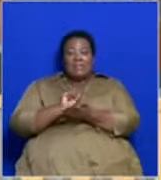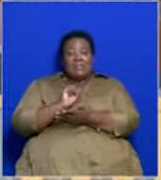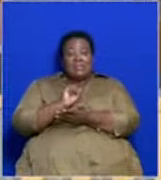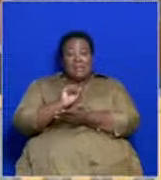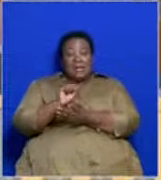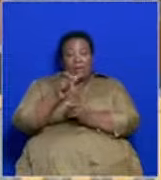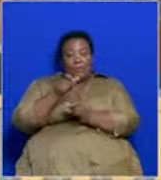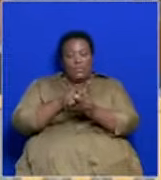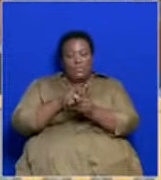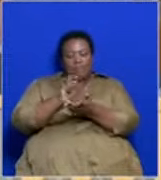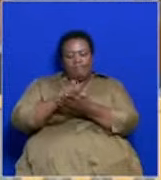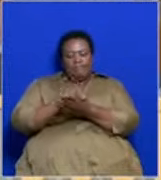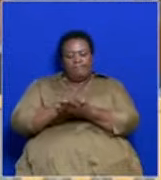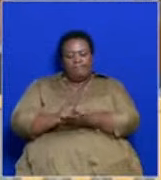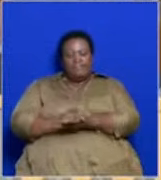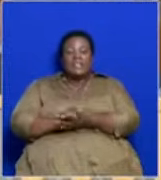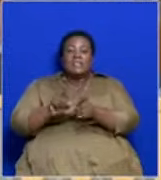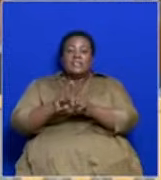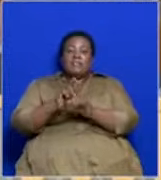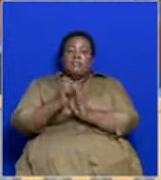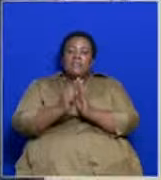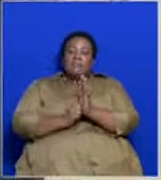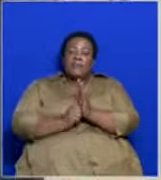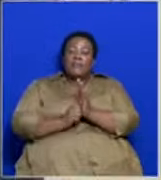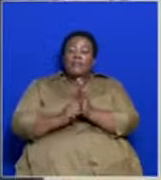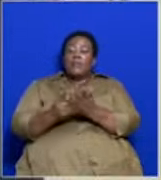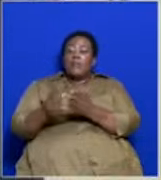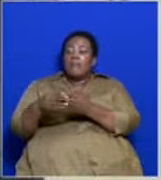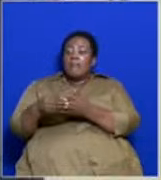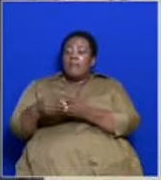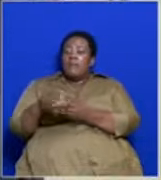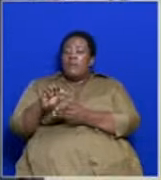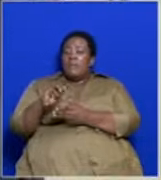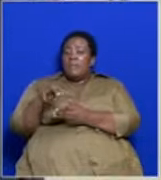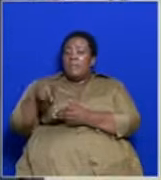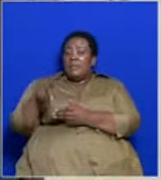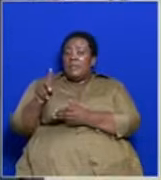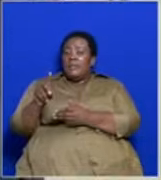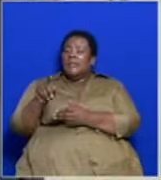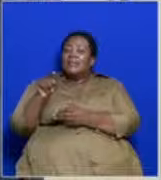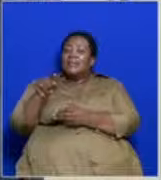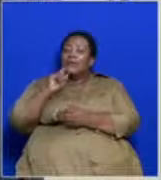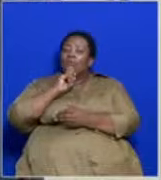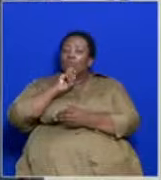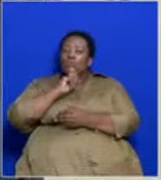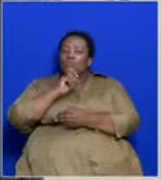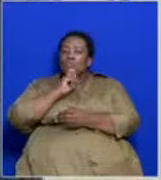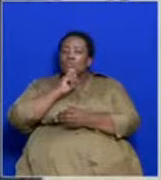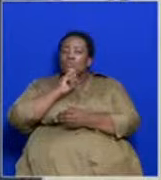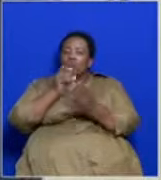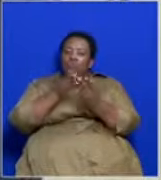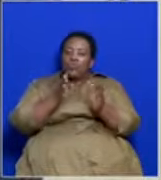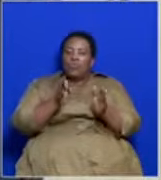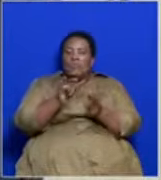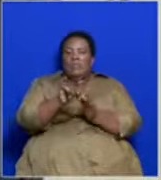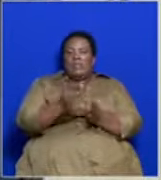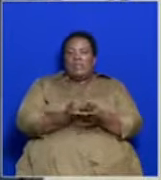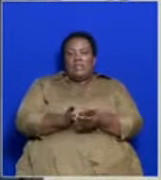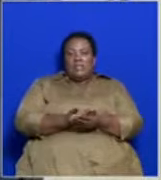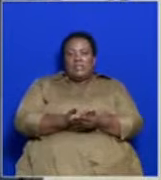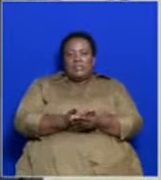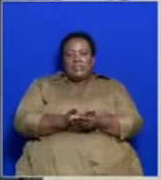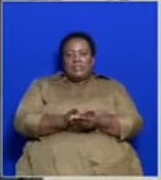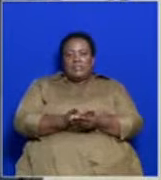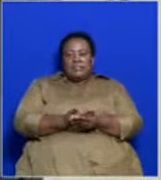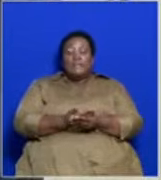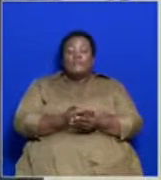taken by members of EMPD was used to open this case. So from the